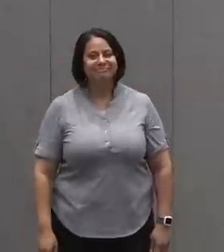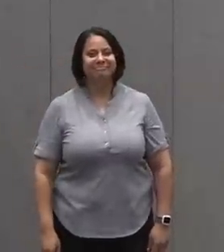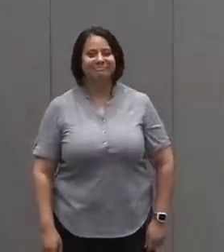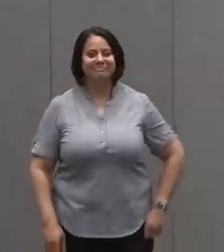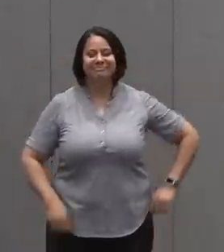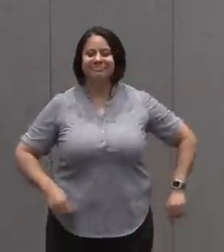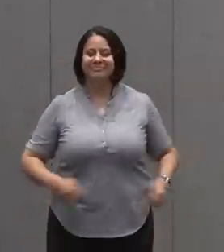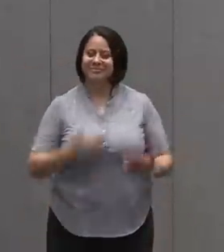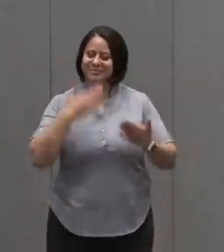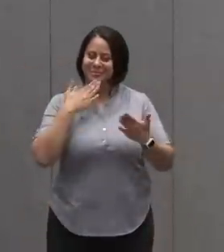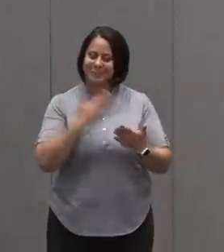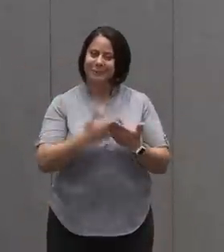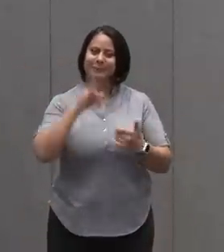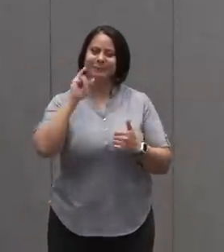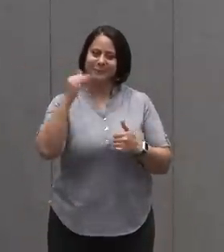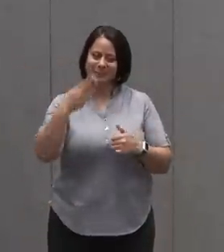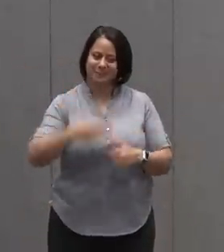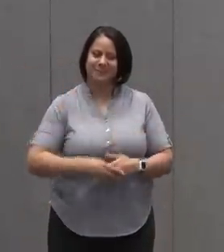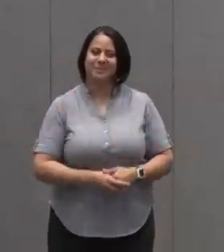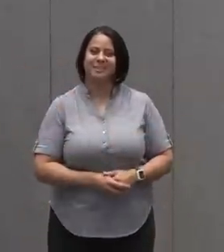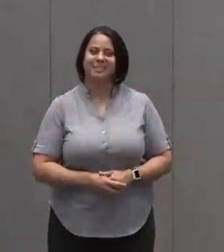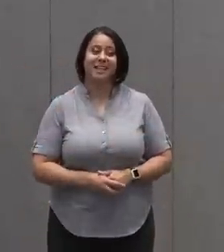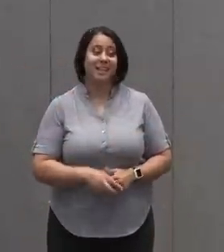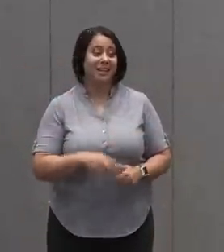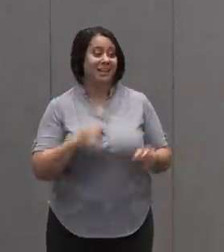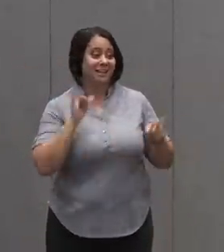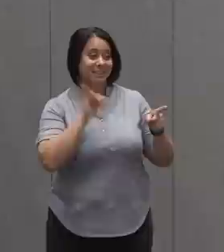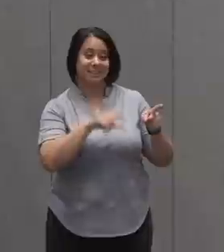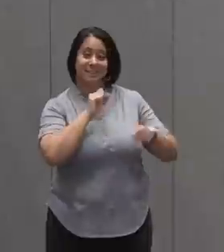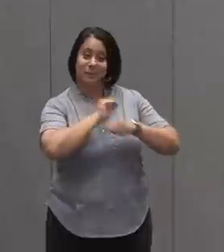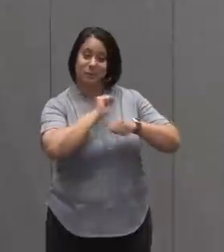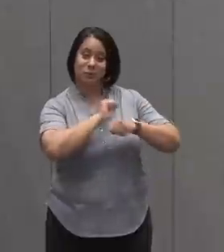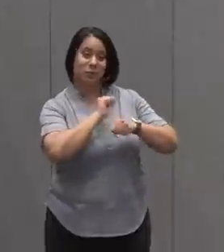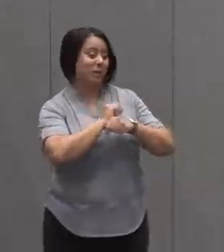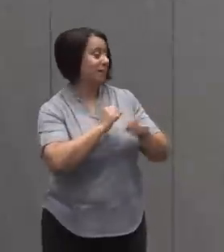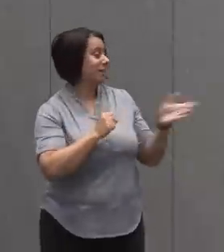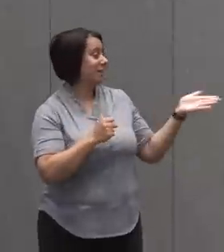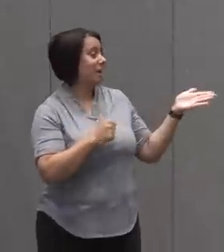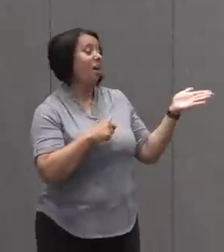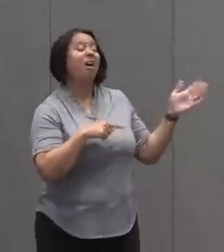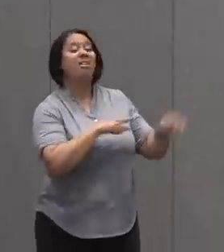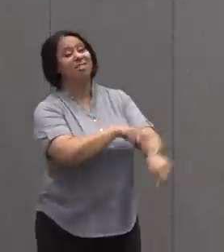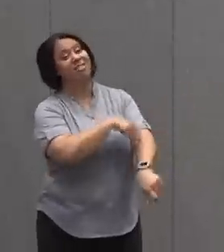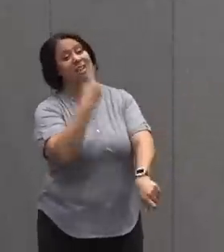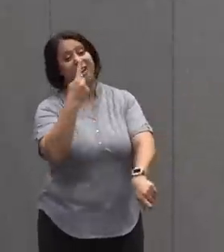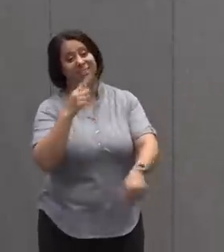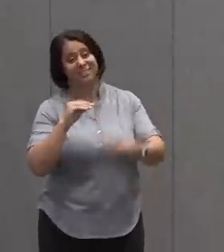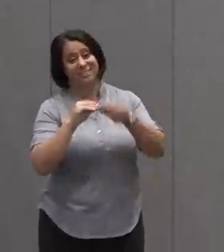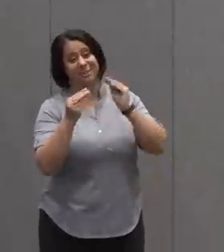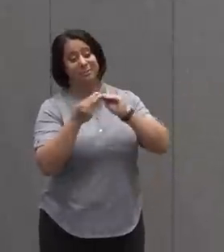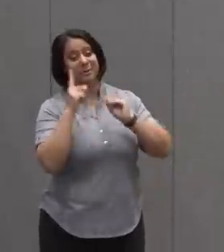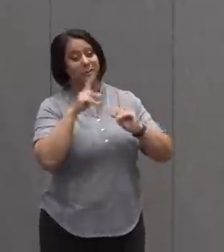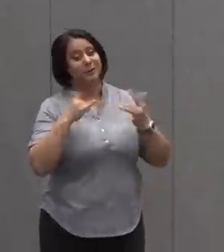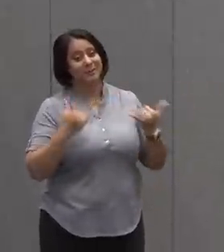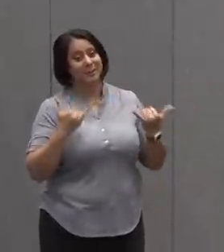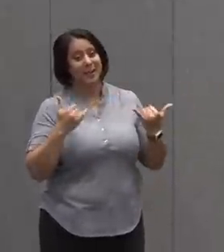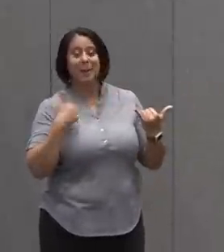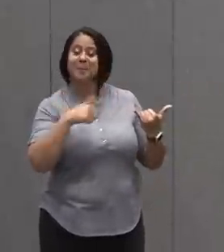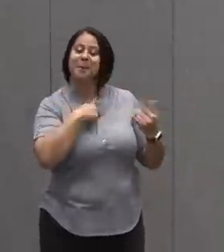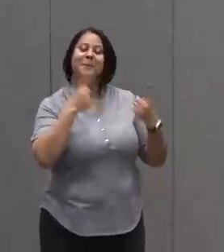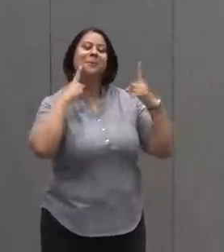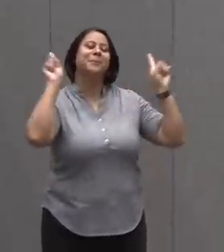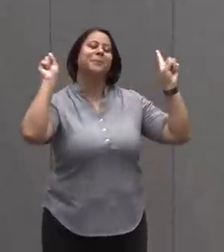What a fantastic job. This has been a very long number to have to work with today, but we did